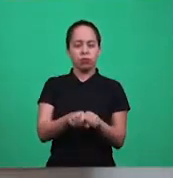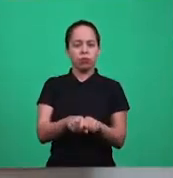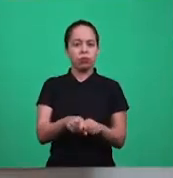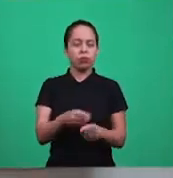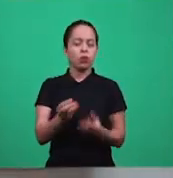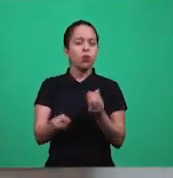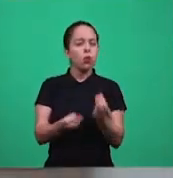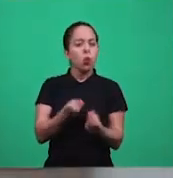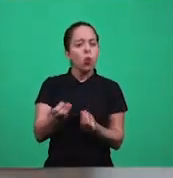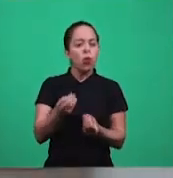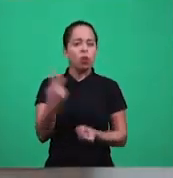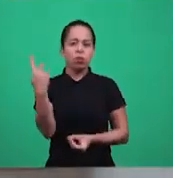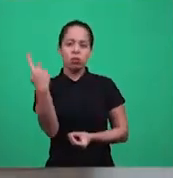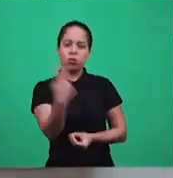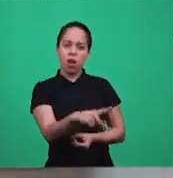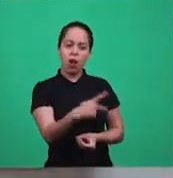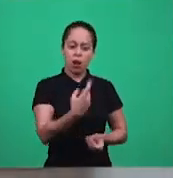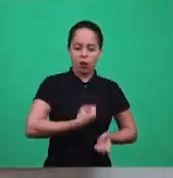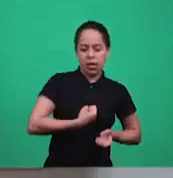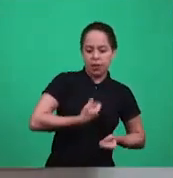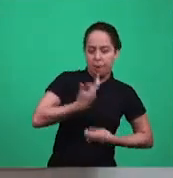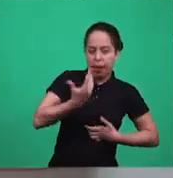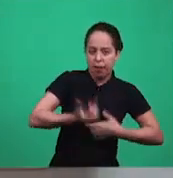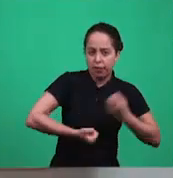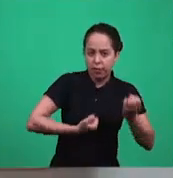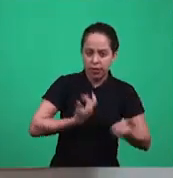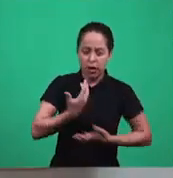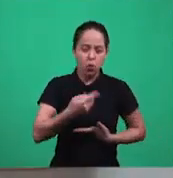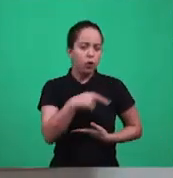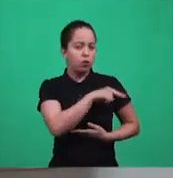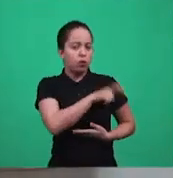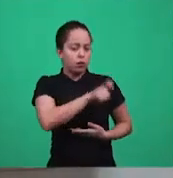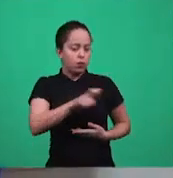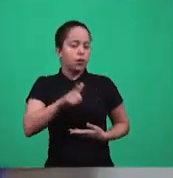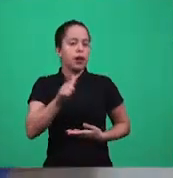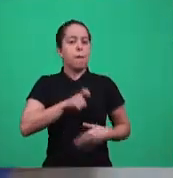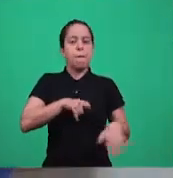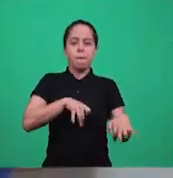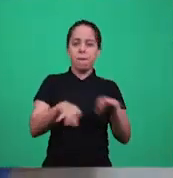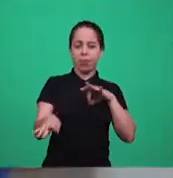himself, maybe the way he could put himself,